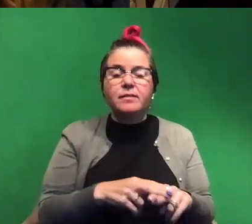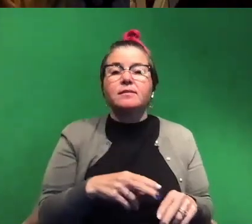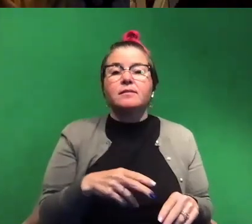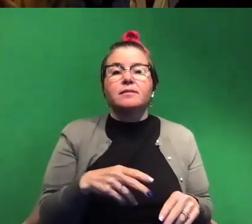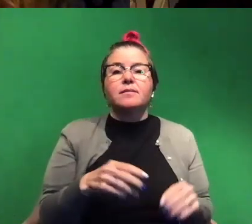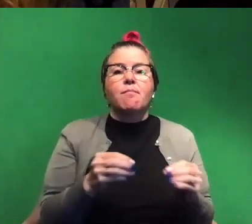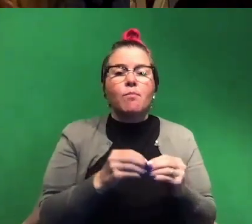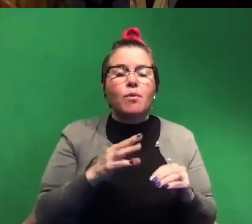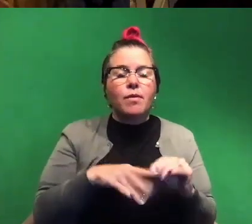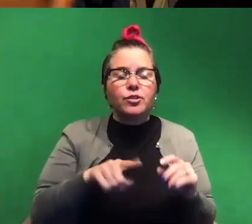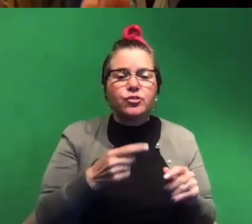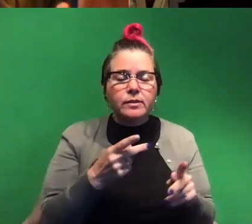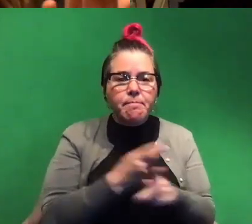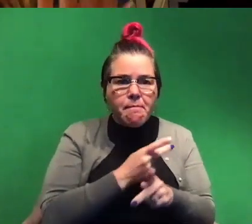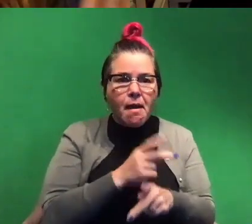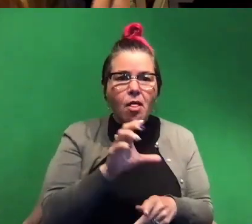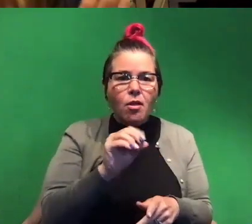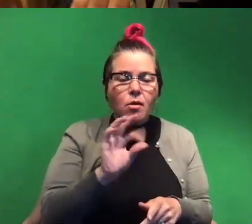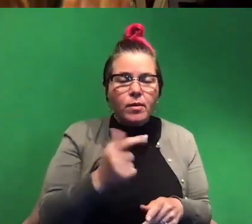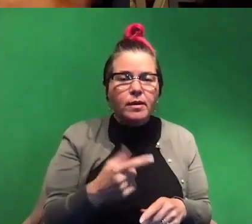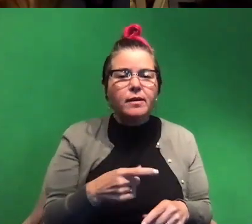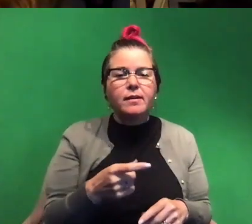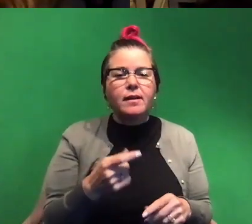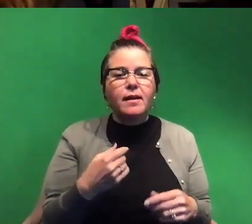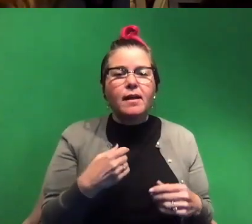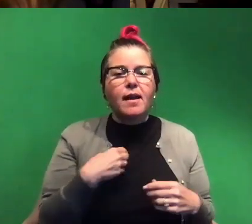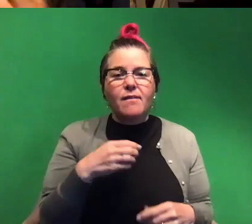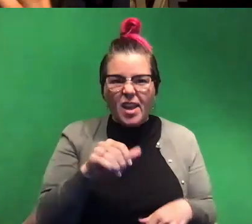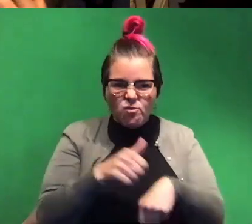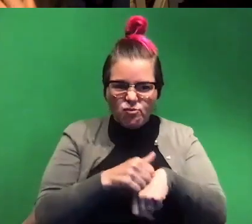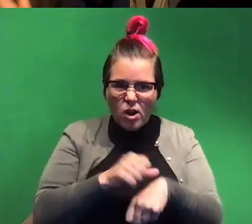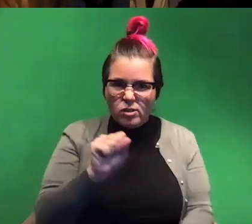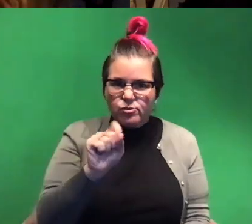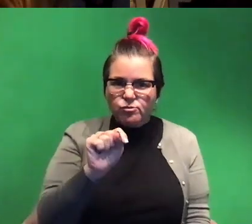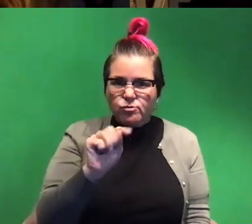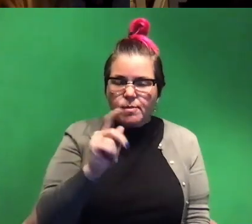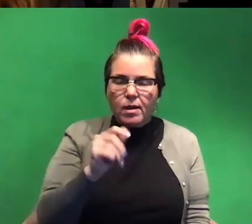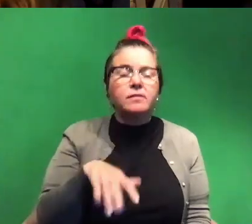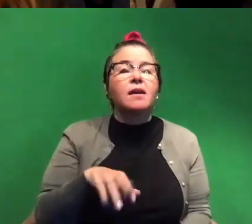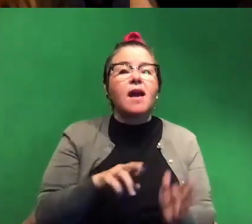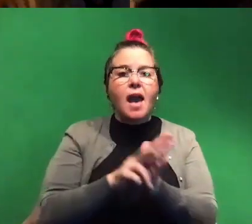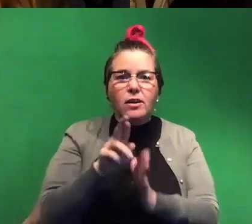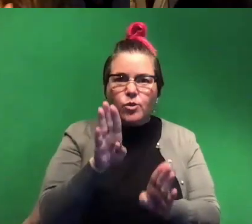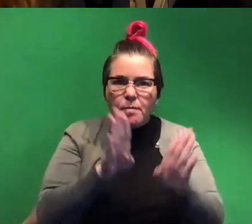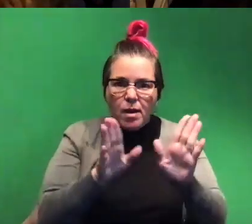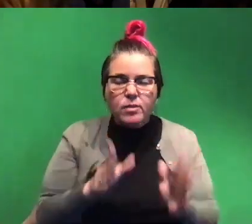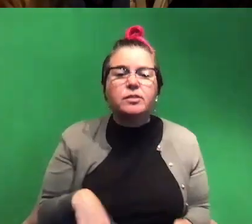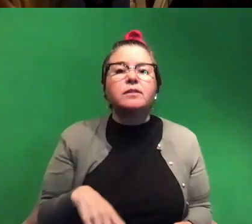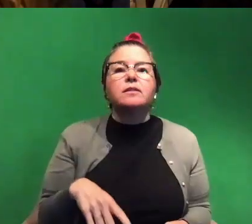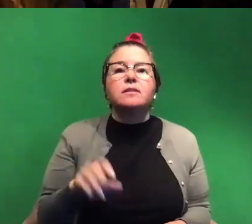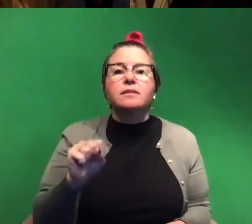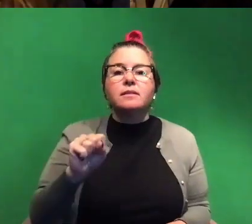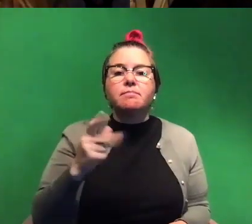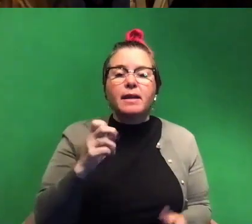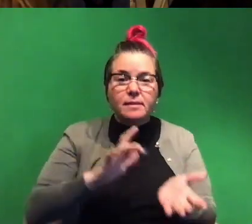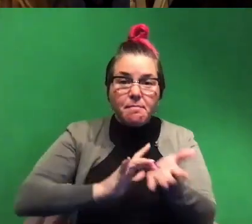just doing math and coding. Like you said, there's stromatolites. You can do astrobiology. You can be working in space medicine.